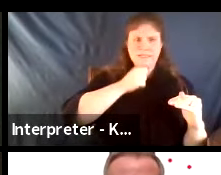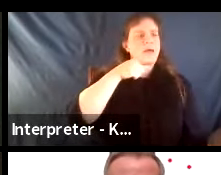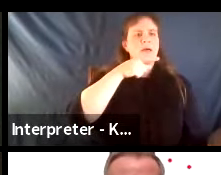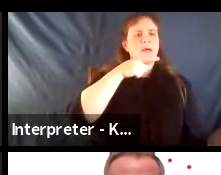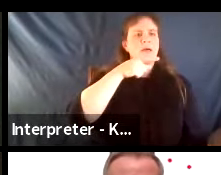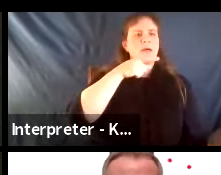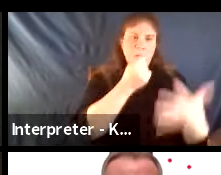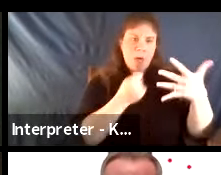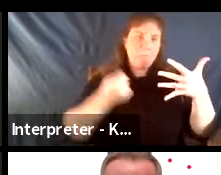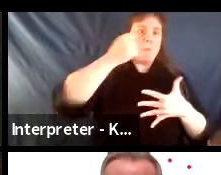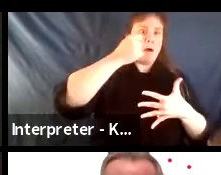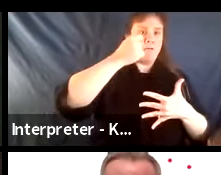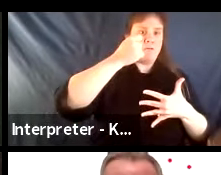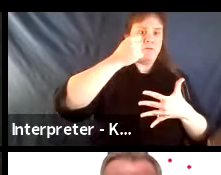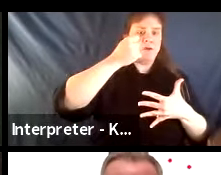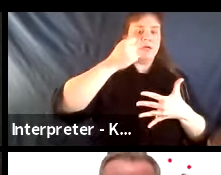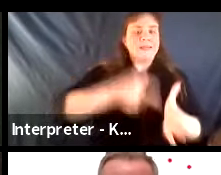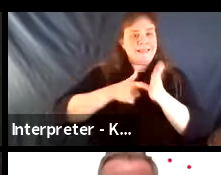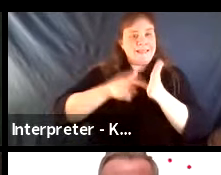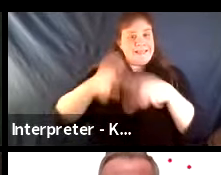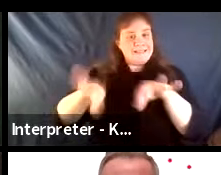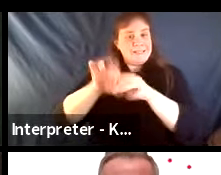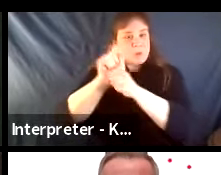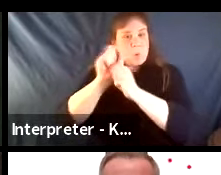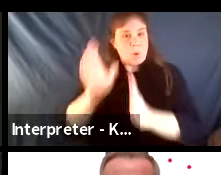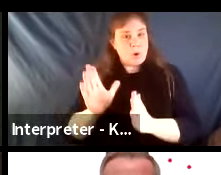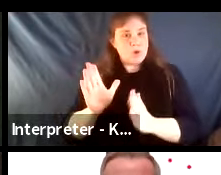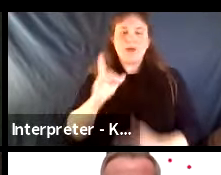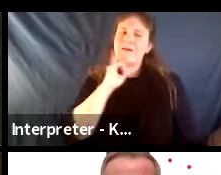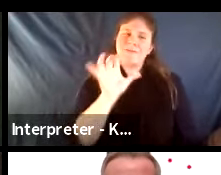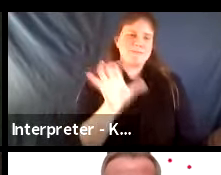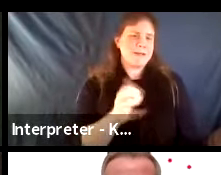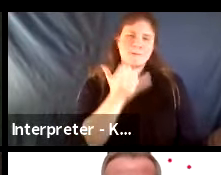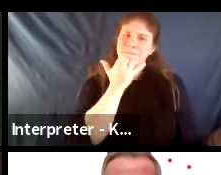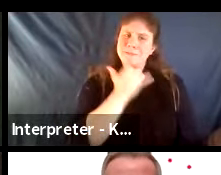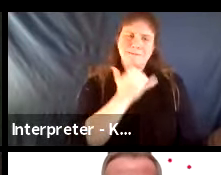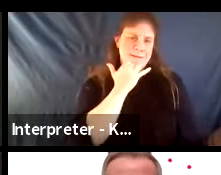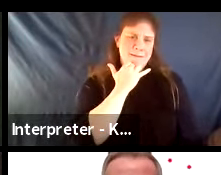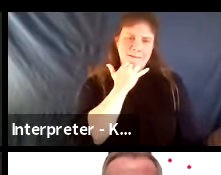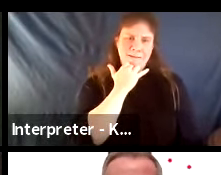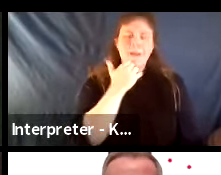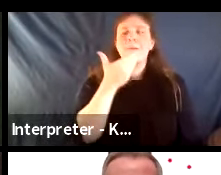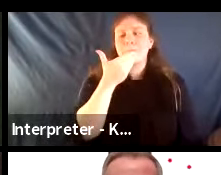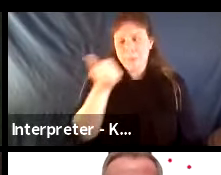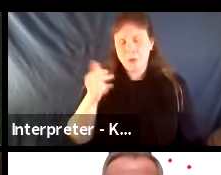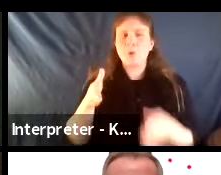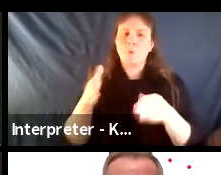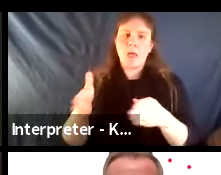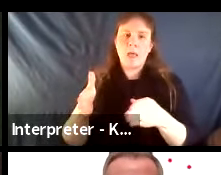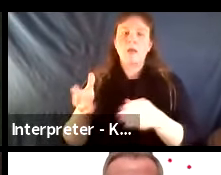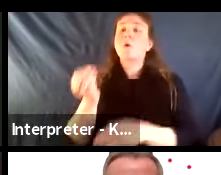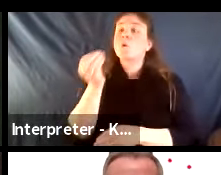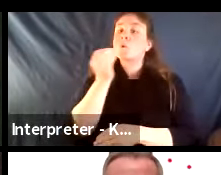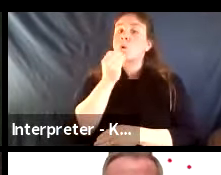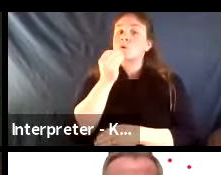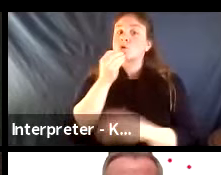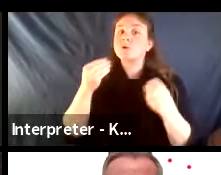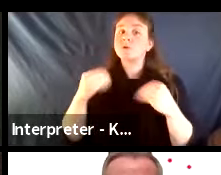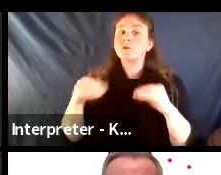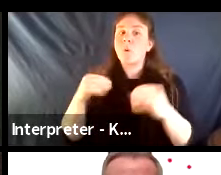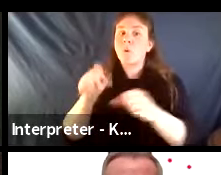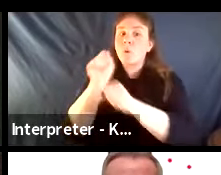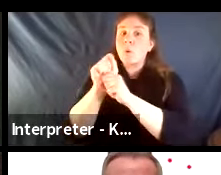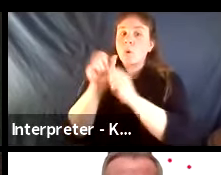workers. I think that's a mistake. I think there's a better way. Grocery store workers are under